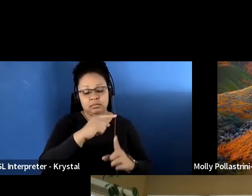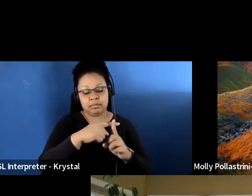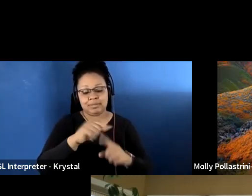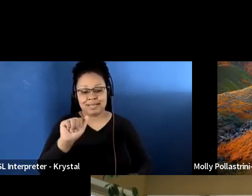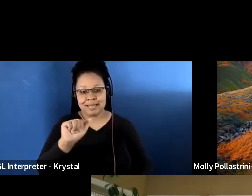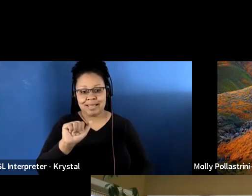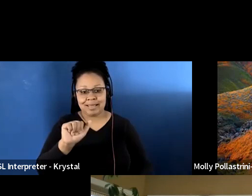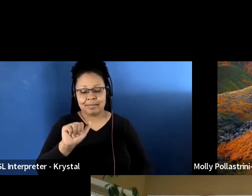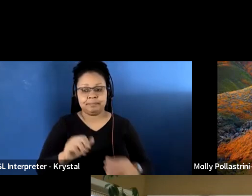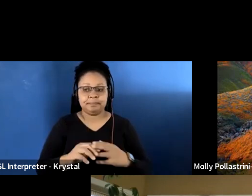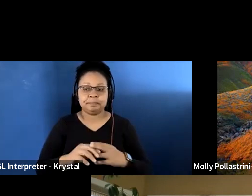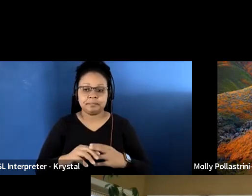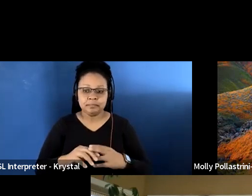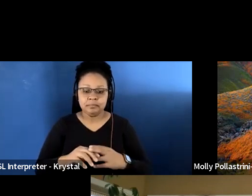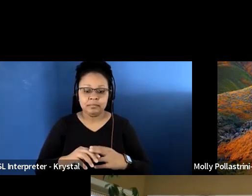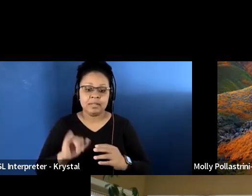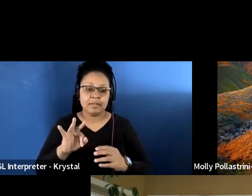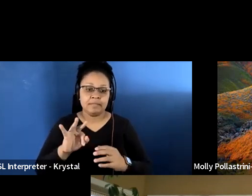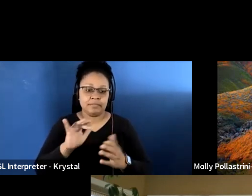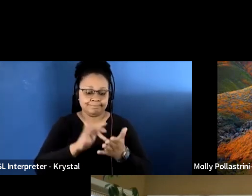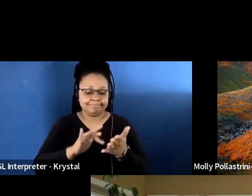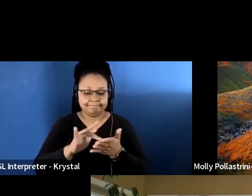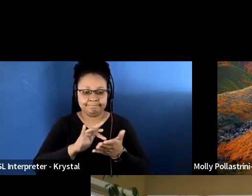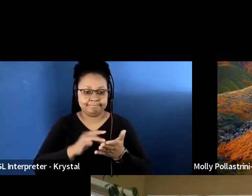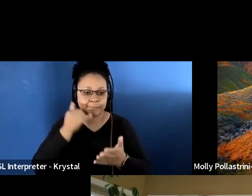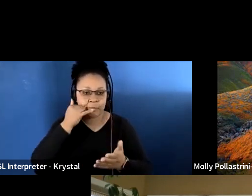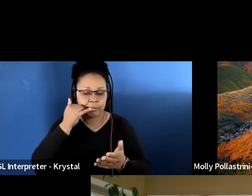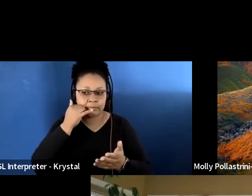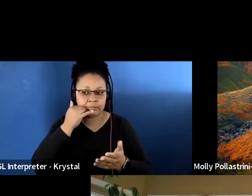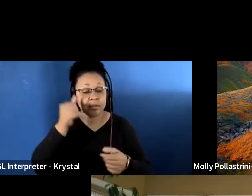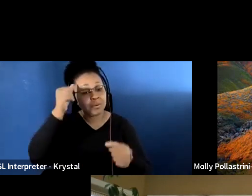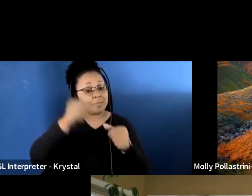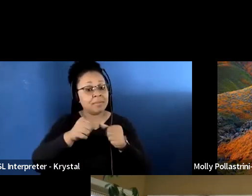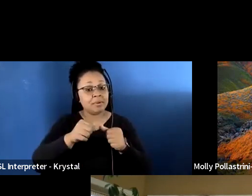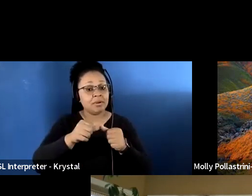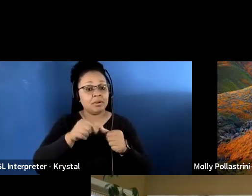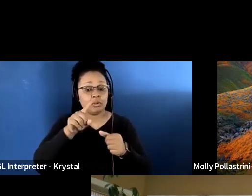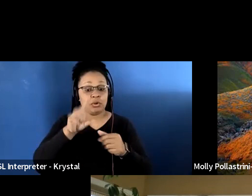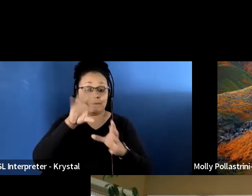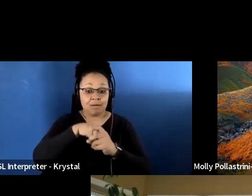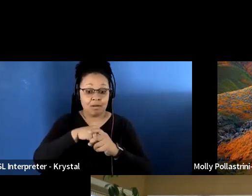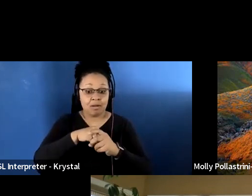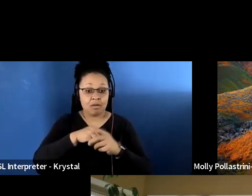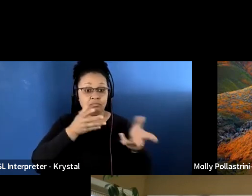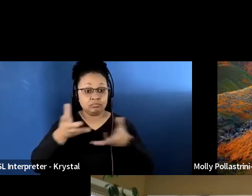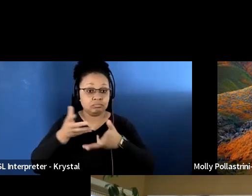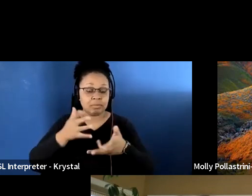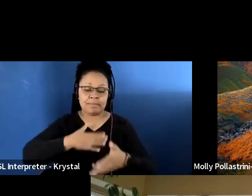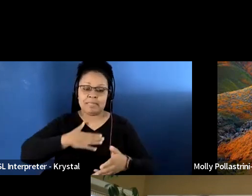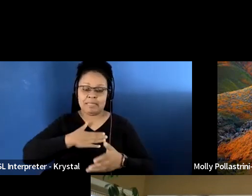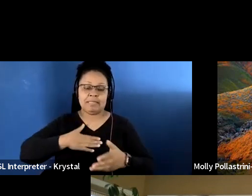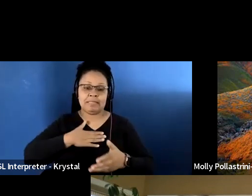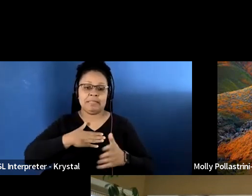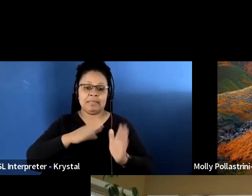as in apple, if using a keystroke. Remember, if you join into the conversation, please keep